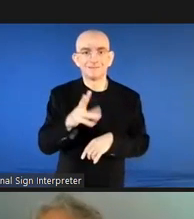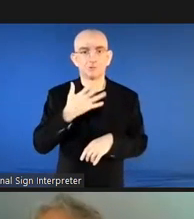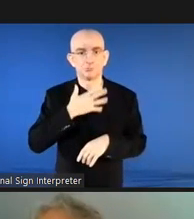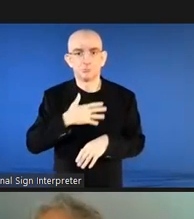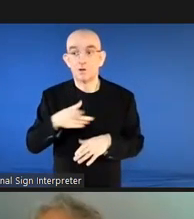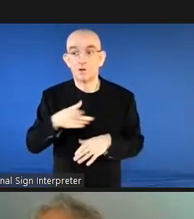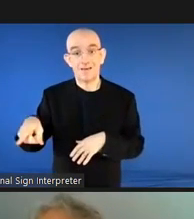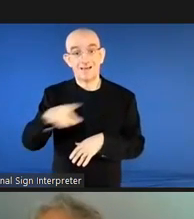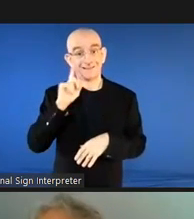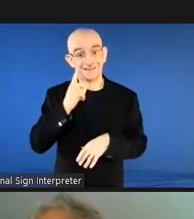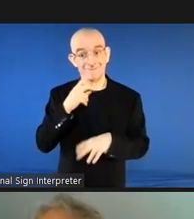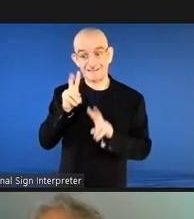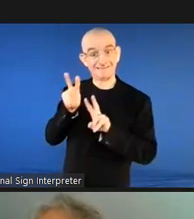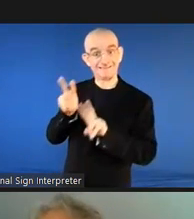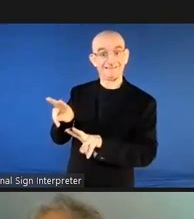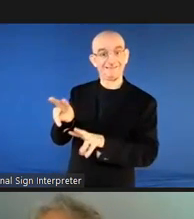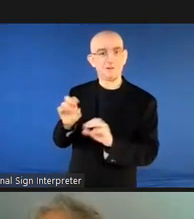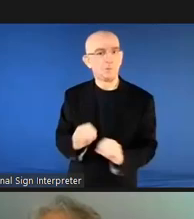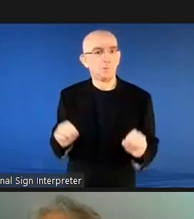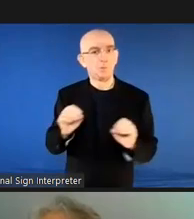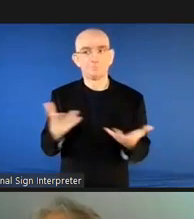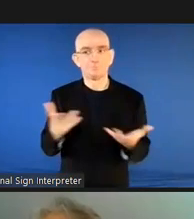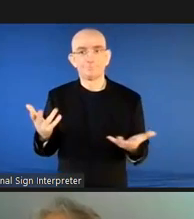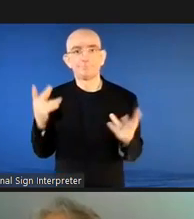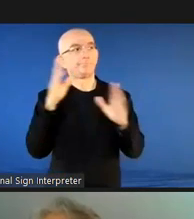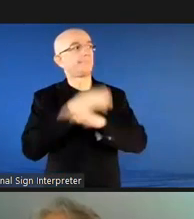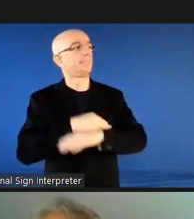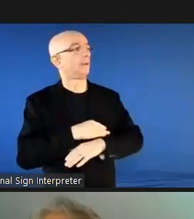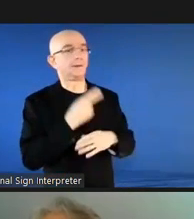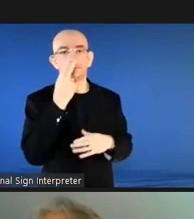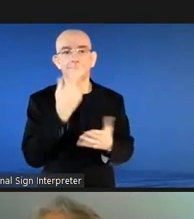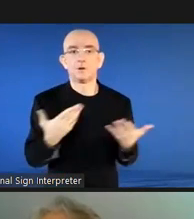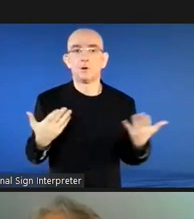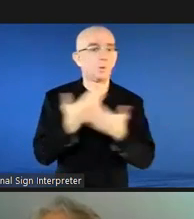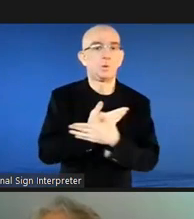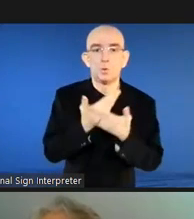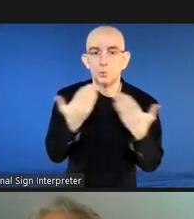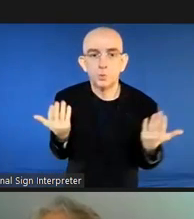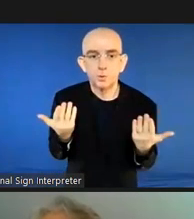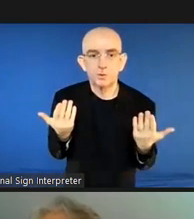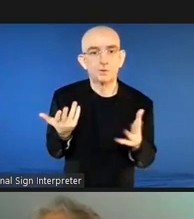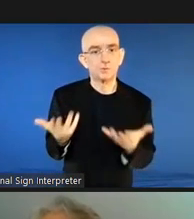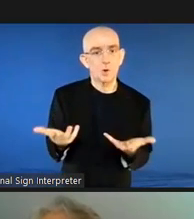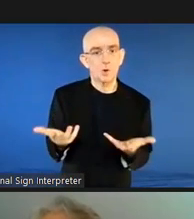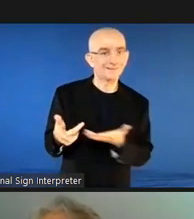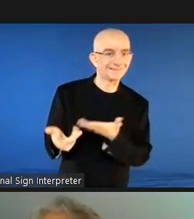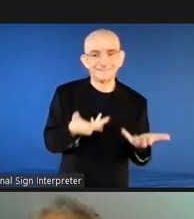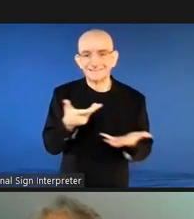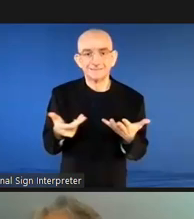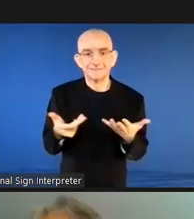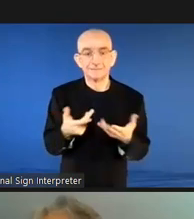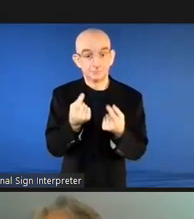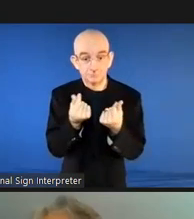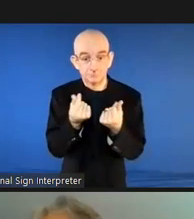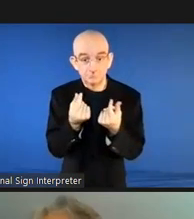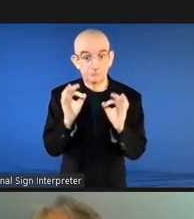more economically vulnerable families, we may find that some children feel that it makes more sense to go out to work after this if